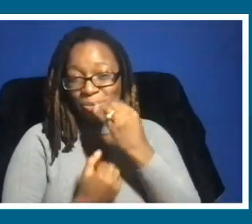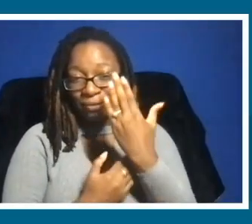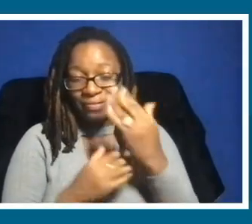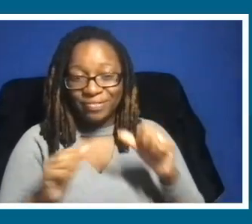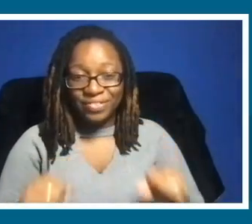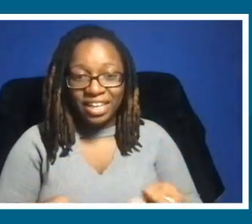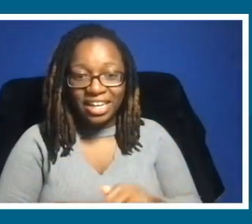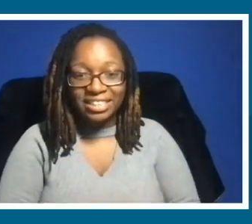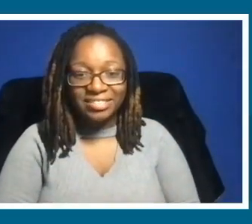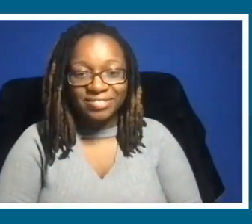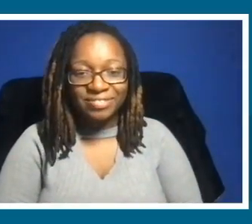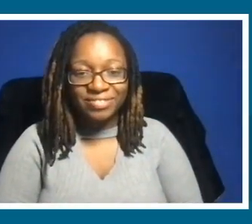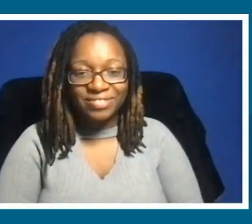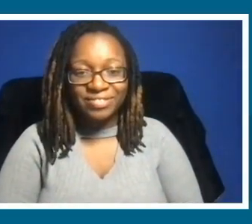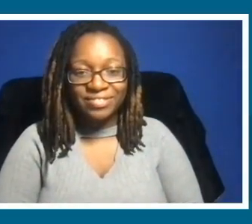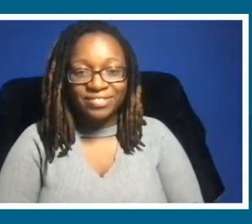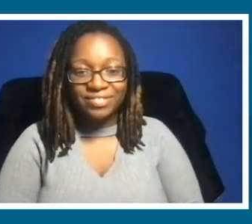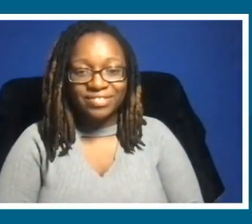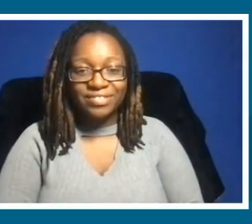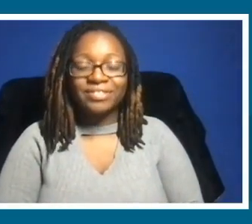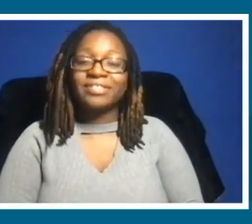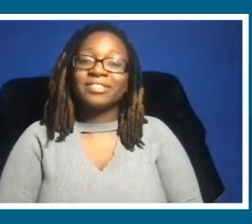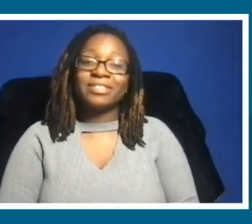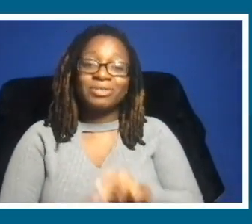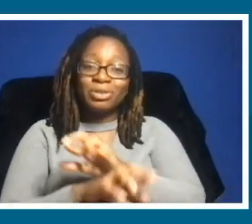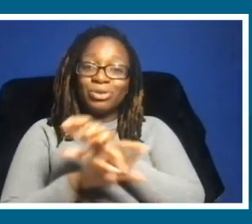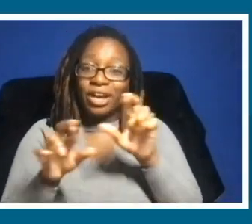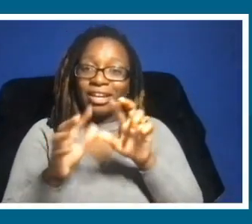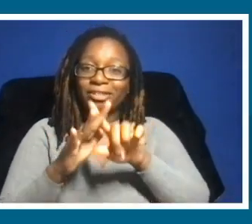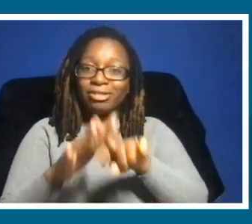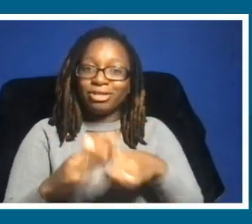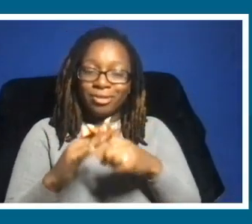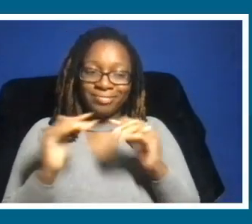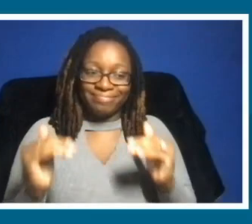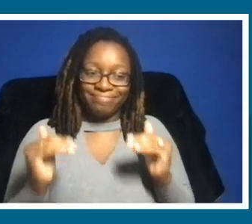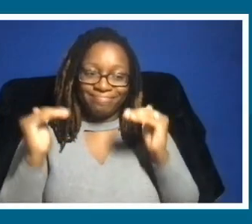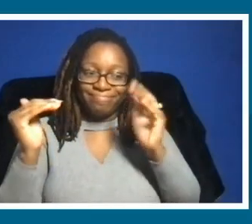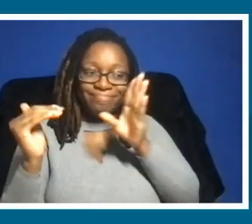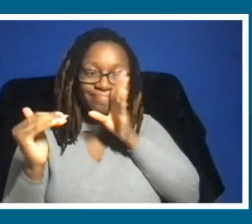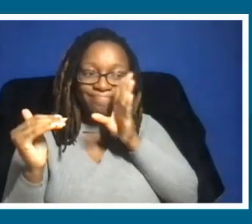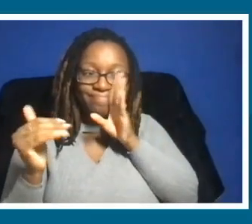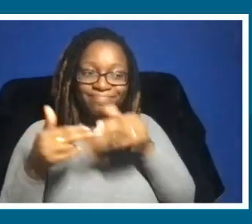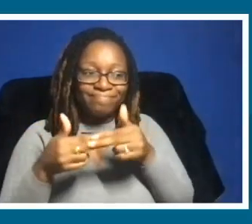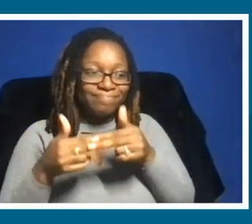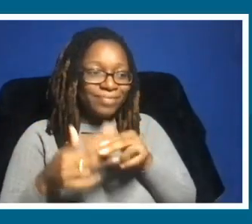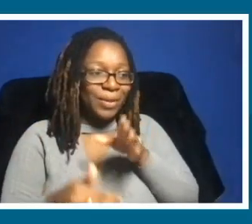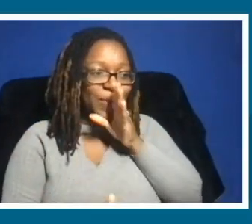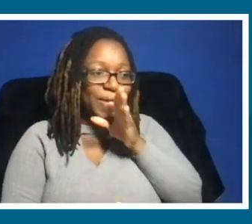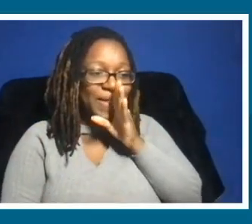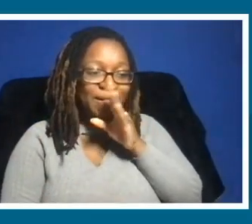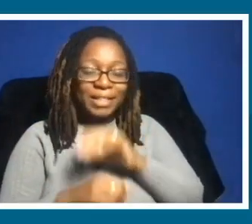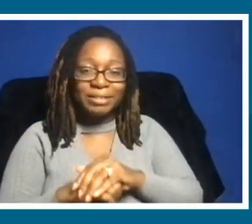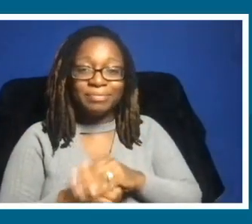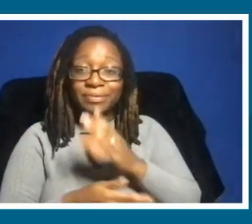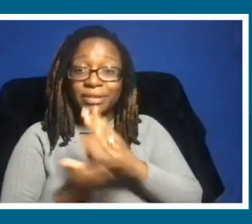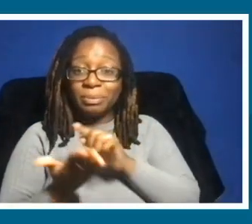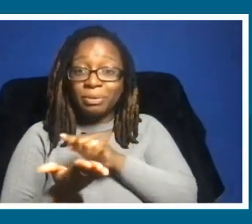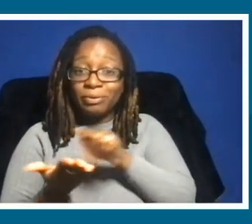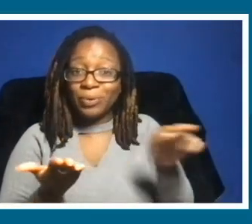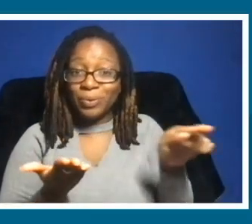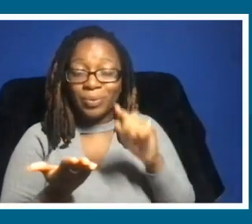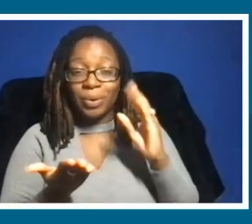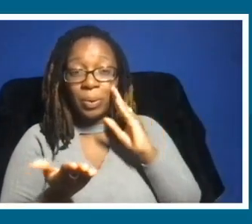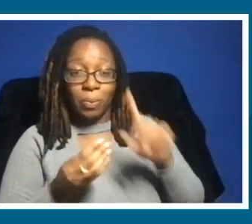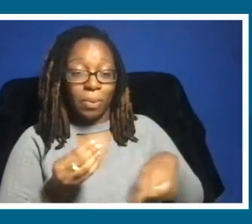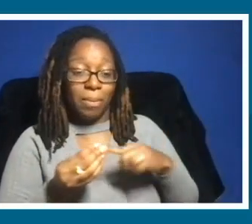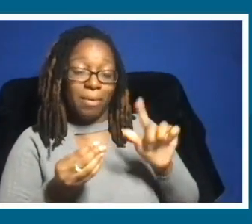Very good. I think we're ready to sort of start advancing our slides, because for those of you who are familiar with the